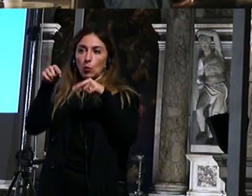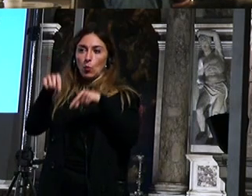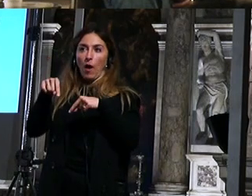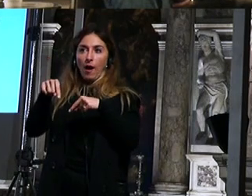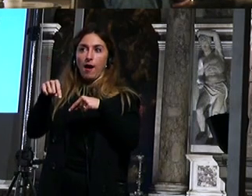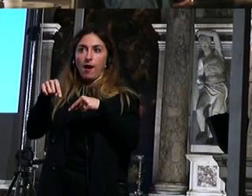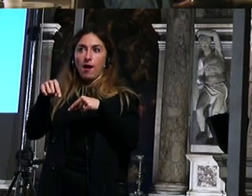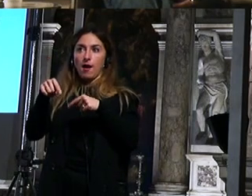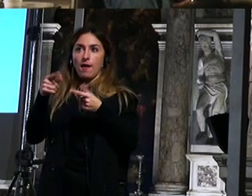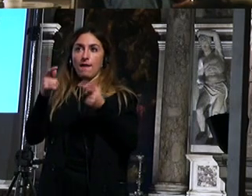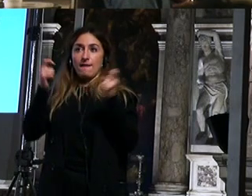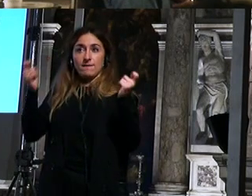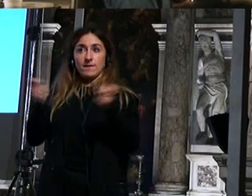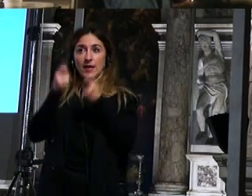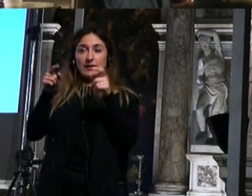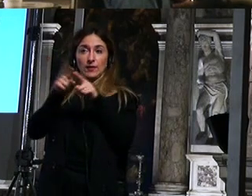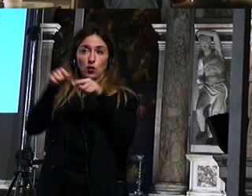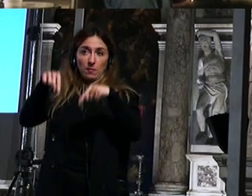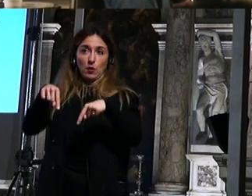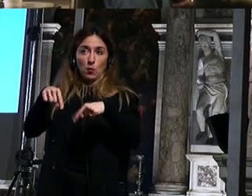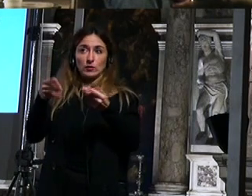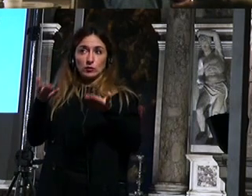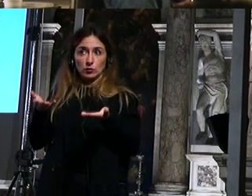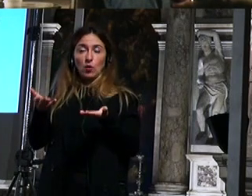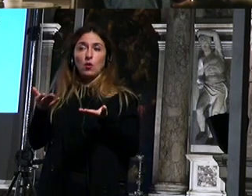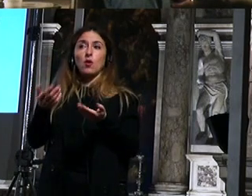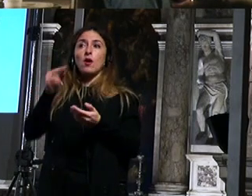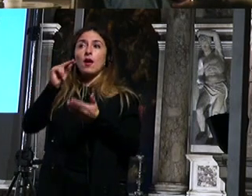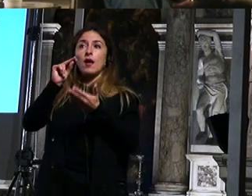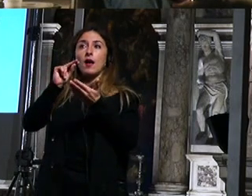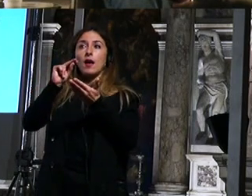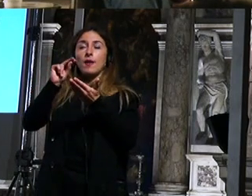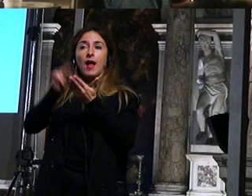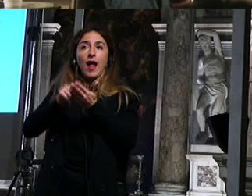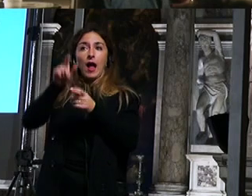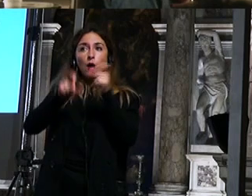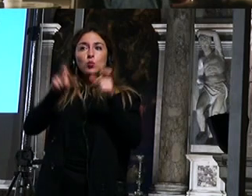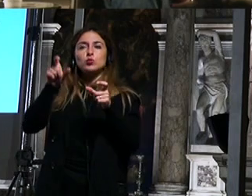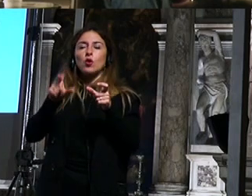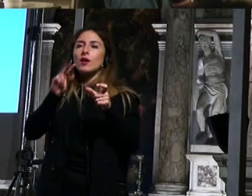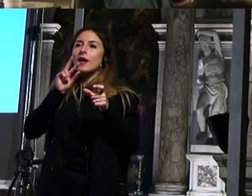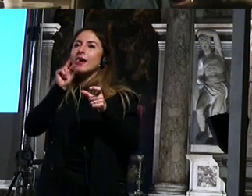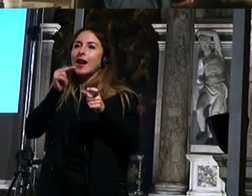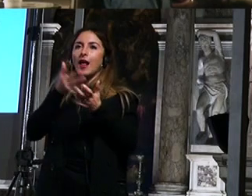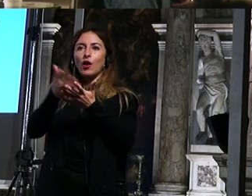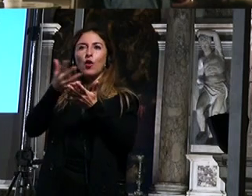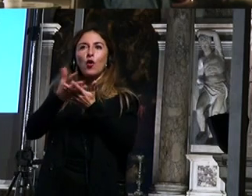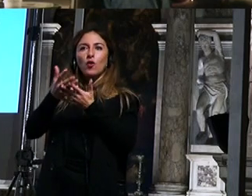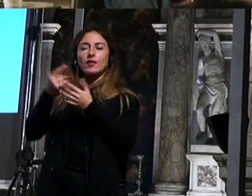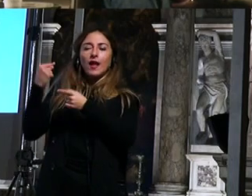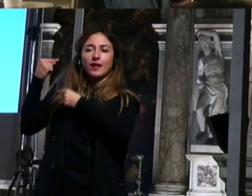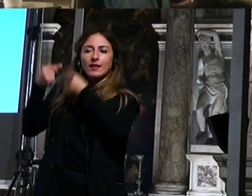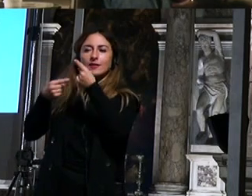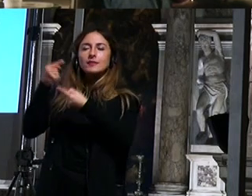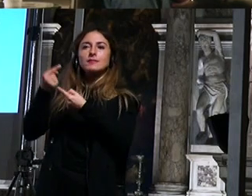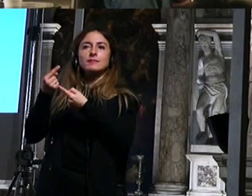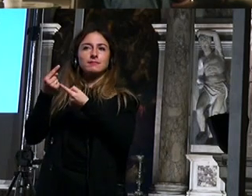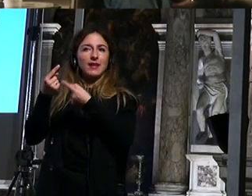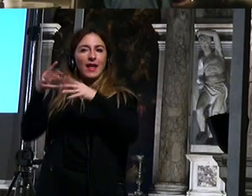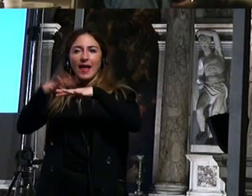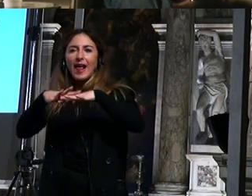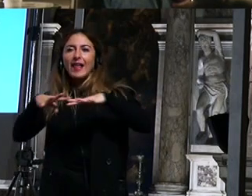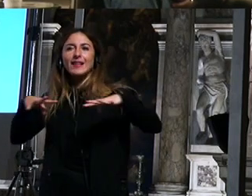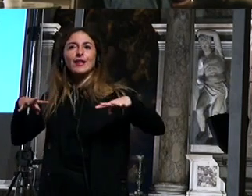festival, roots are all over the places. The sense of belonging to a place, the sense of having one's